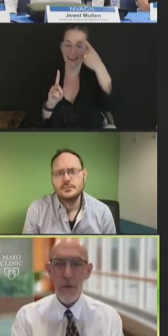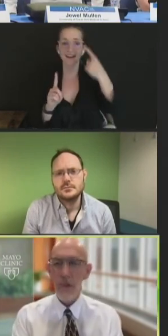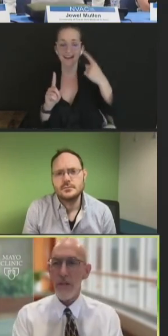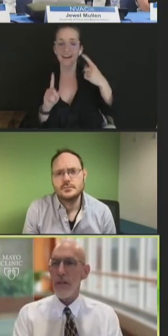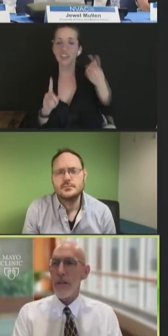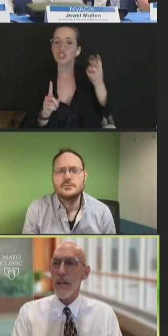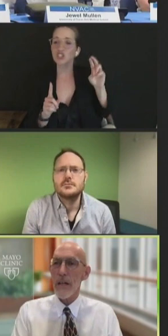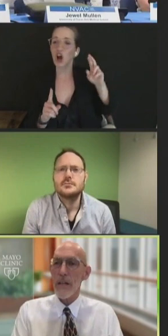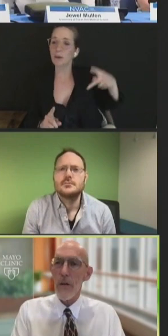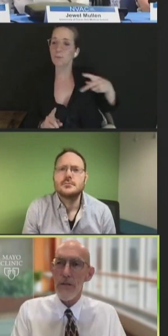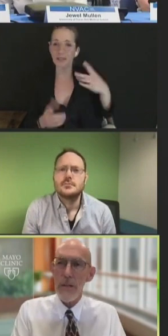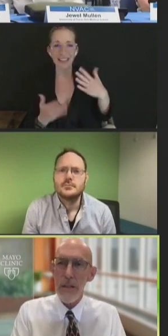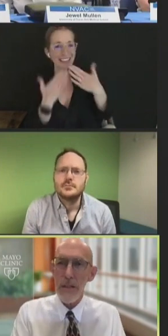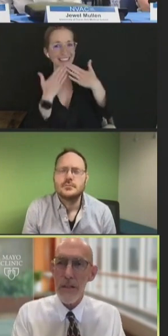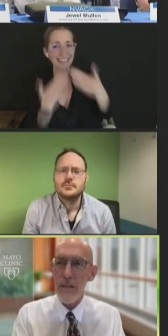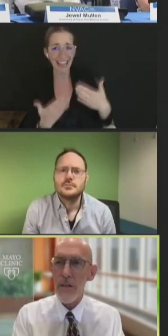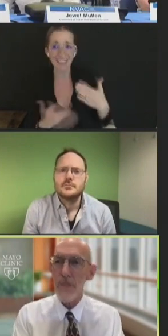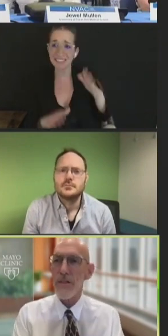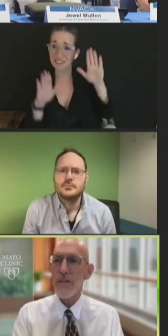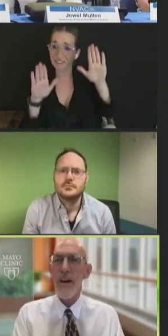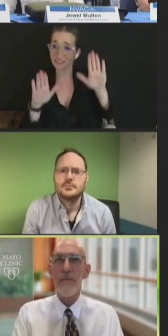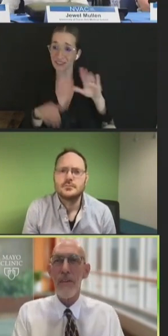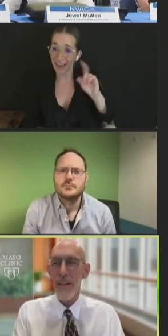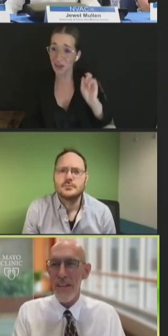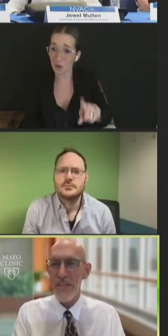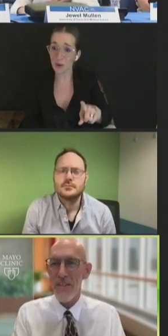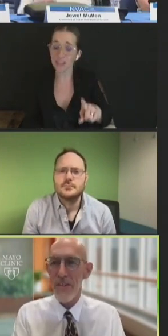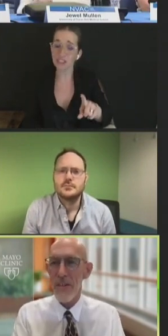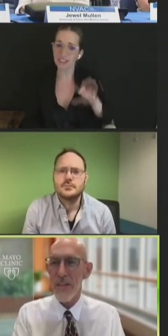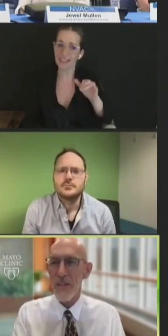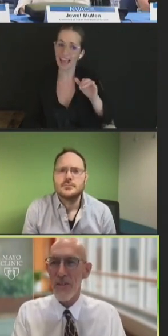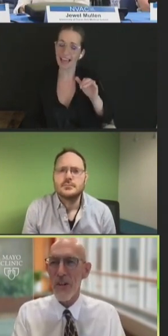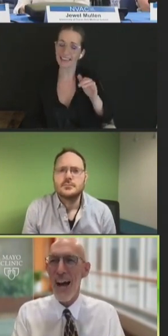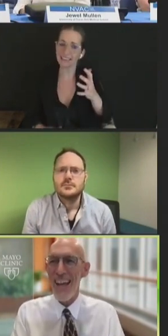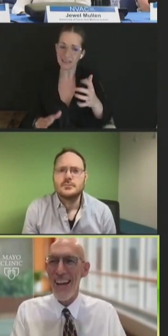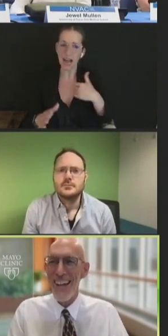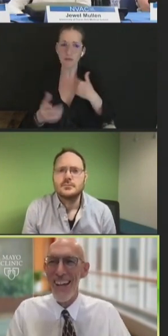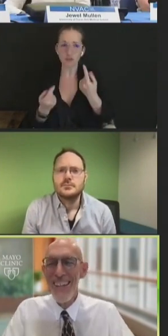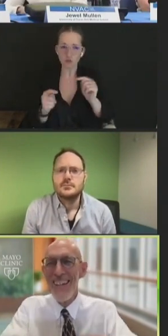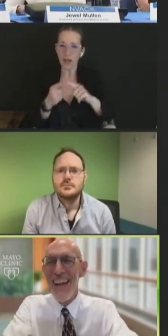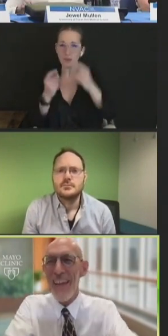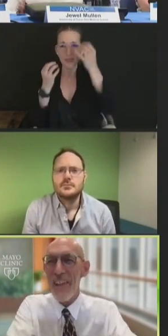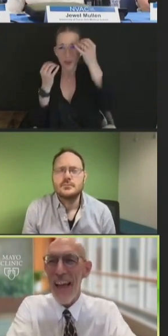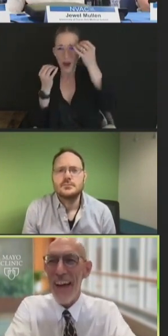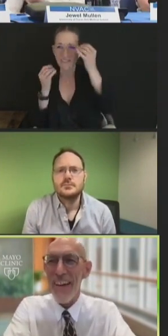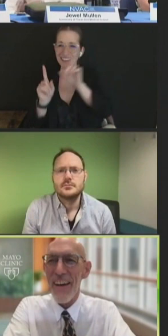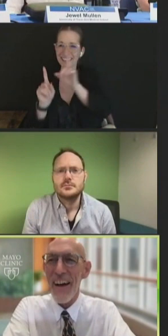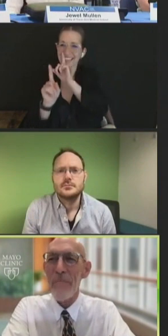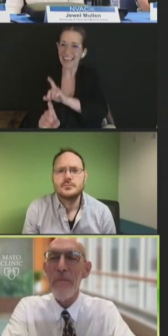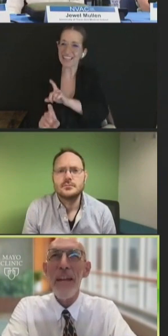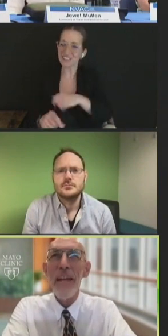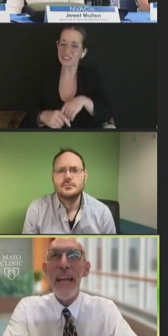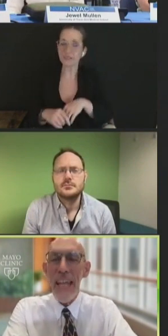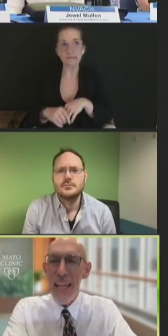insightful question, a question that deserves a thoughtful answer. So I'll give a try at the latter.